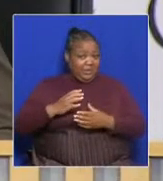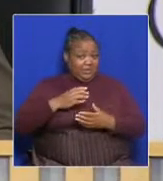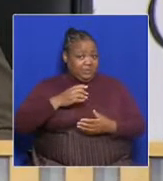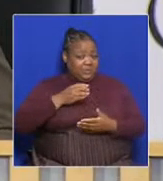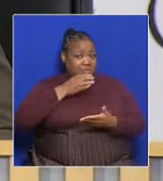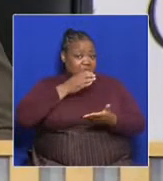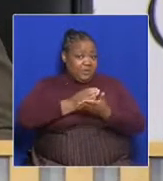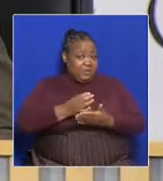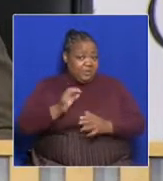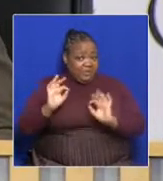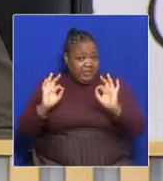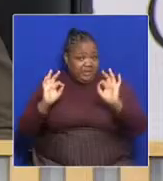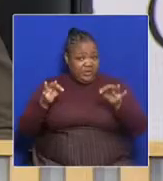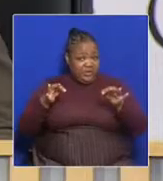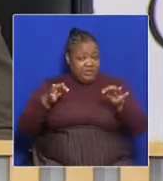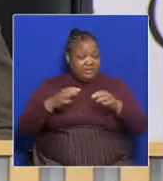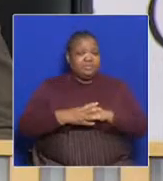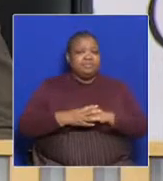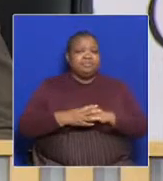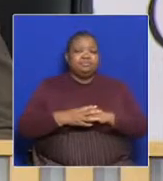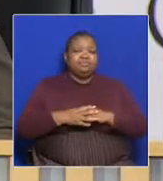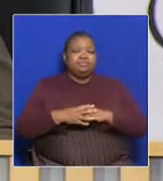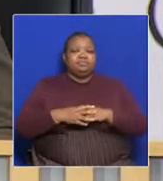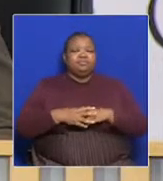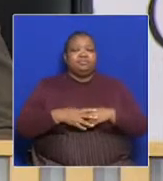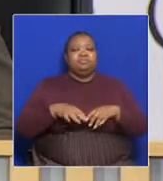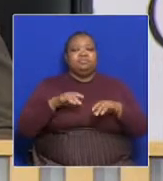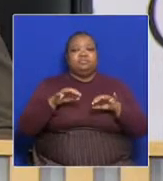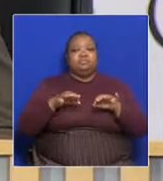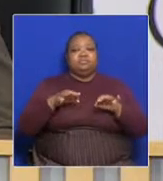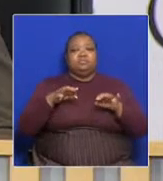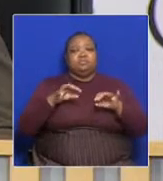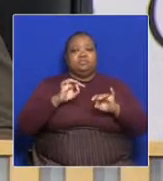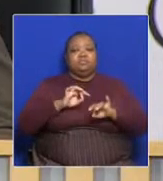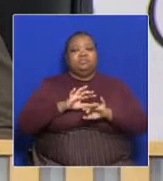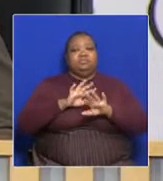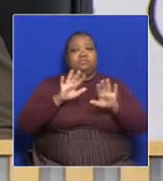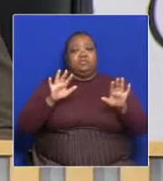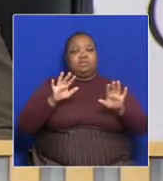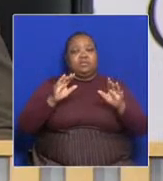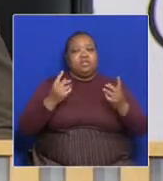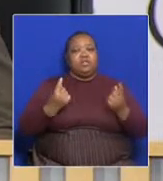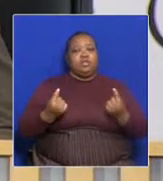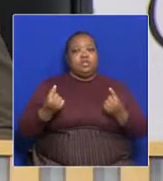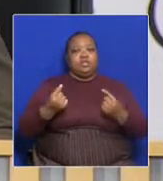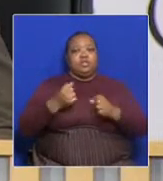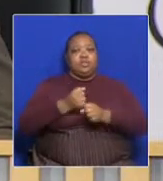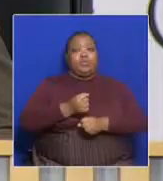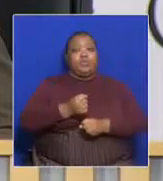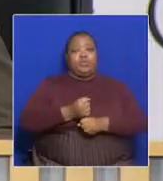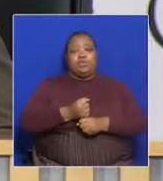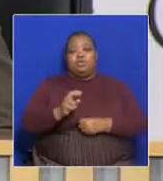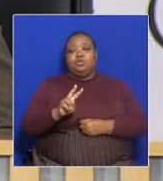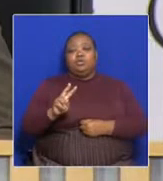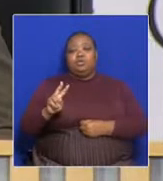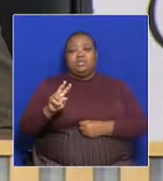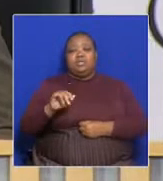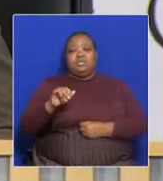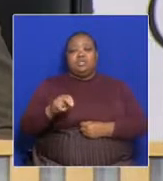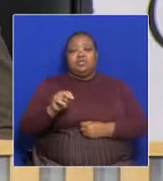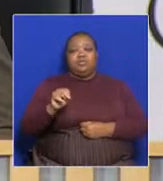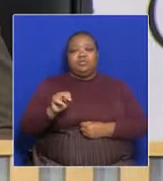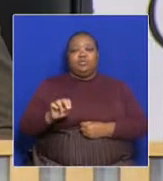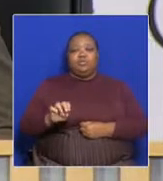just so I get clarity, Commissioner, we're saying that when we did conduct the operation on the 22nd of June 2021, Yes. the